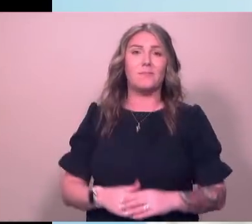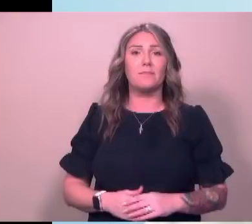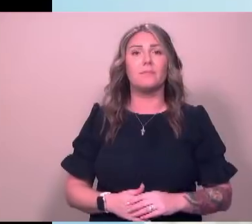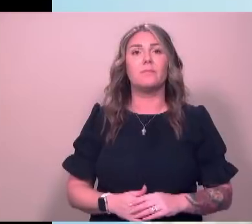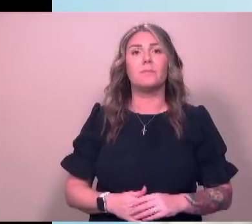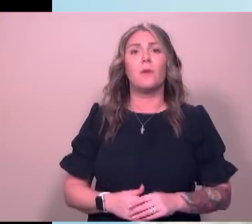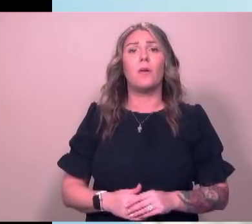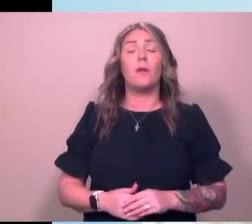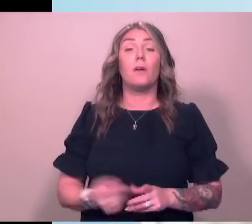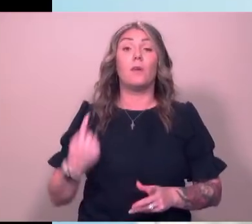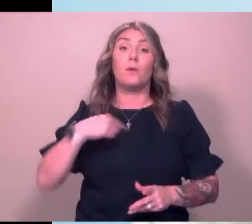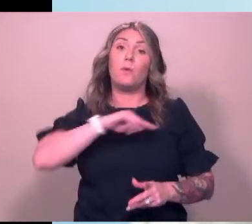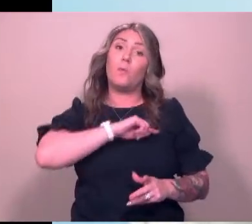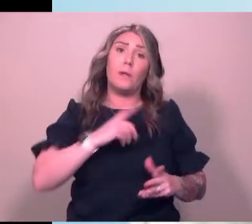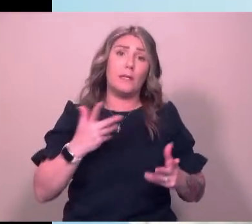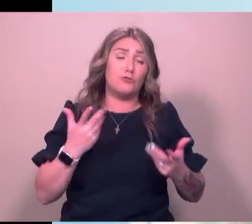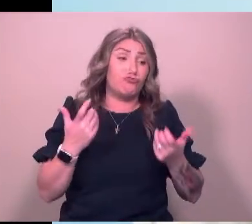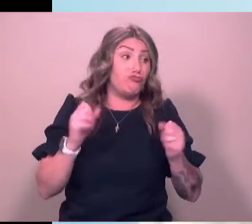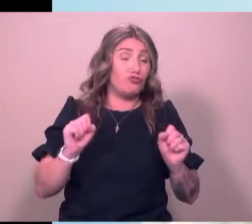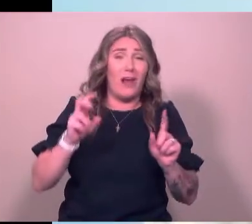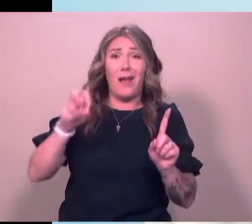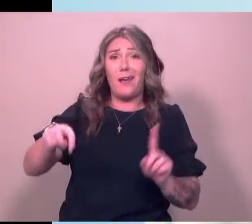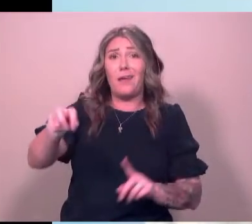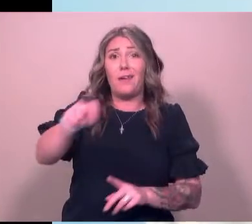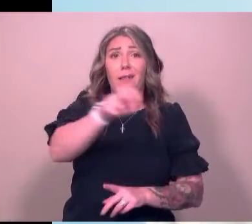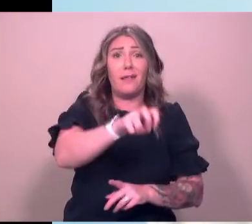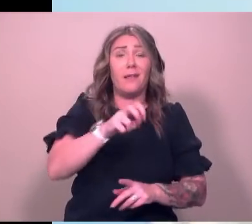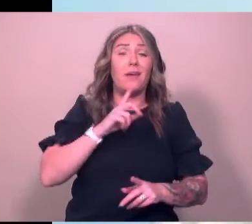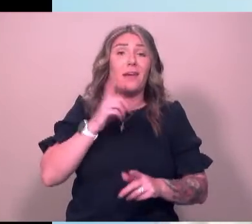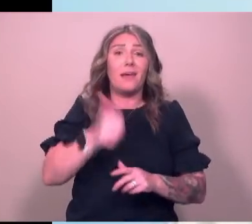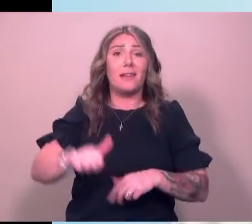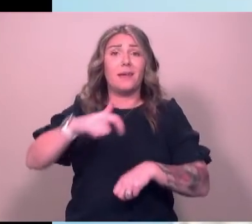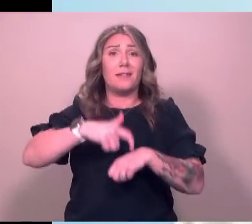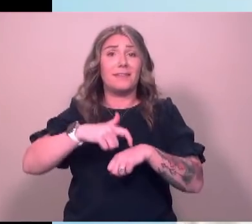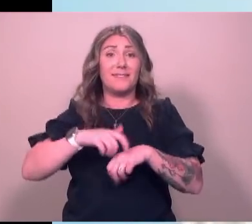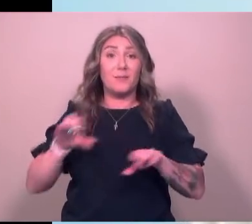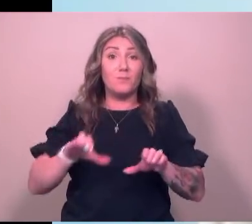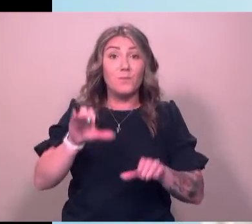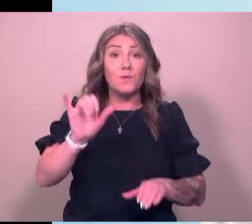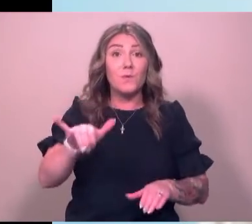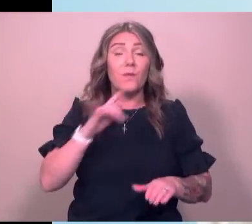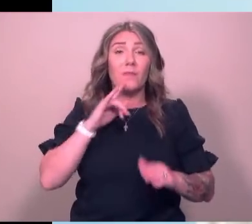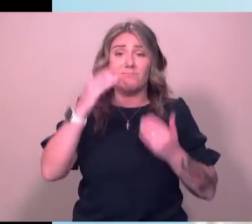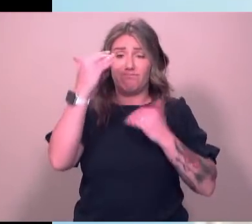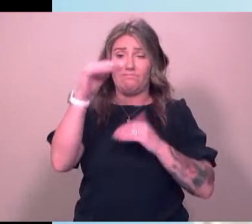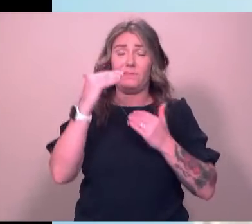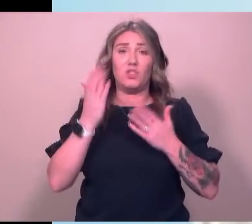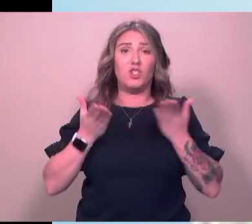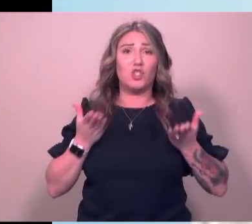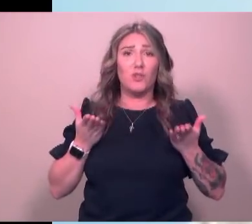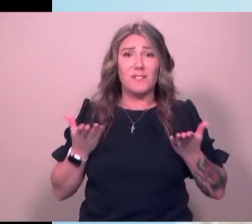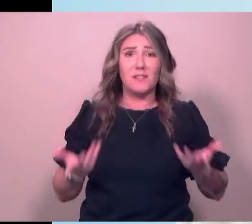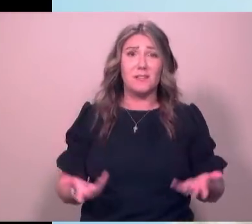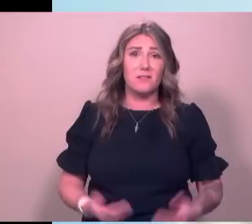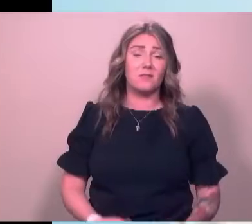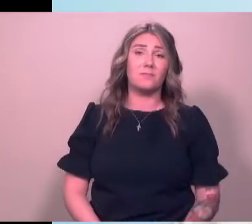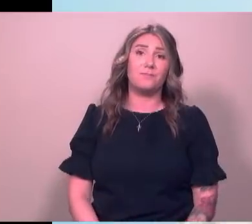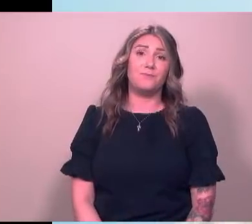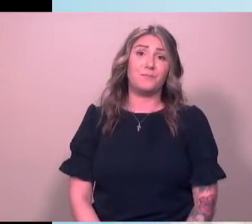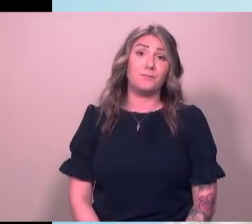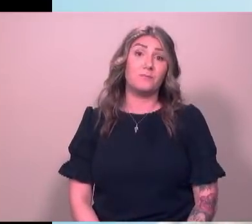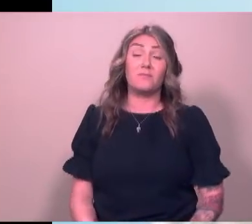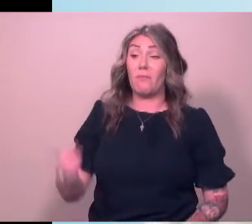We try to float from one place to the next, but anytime you do that, then that limits services in